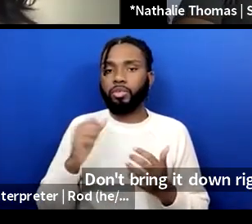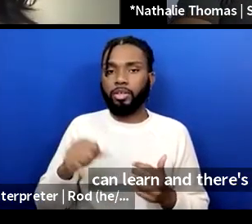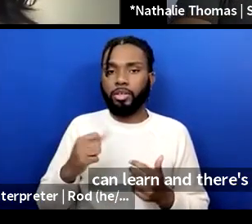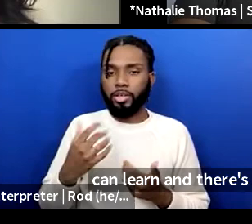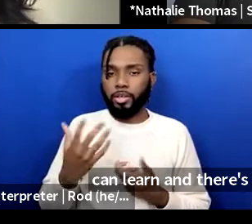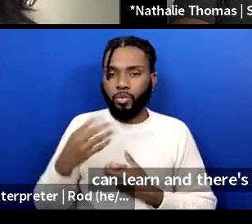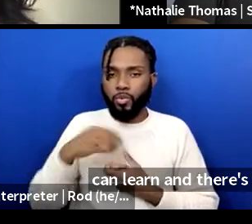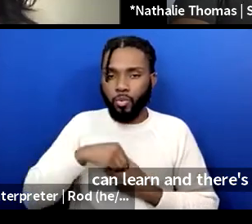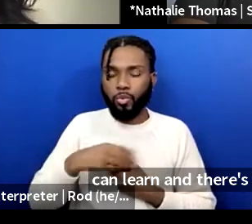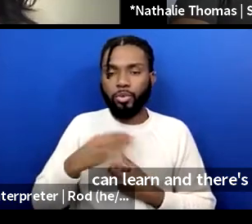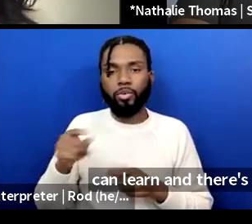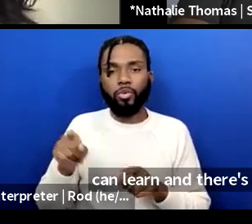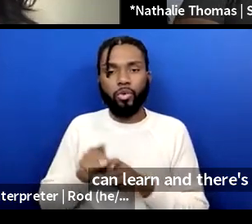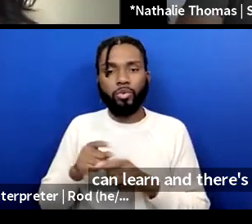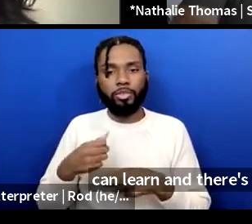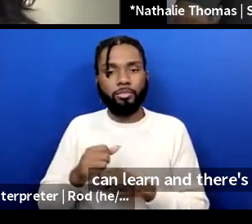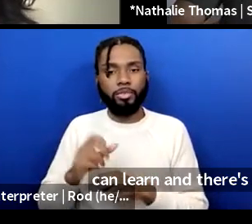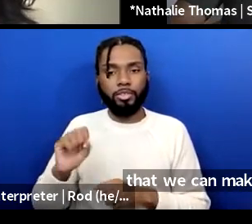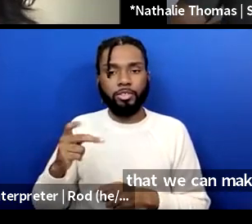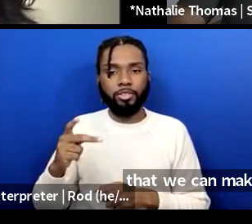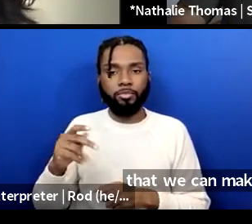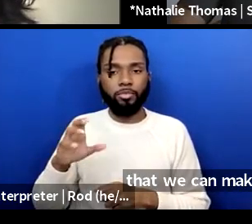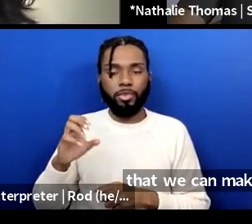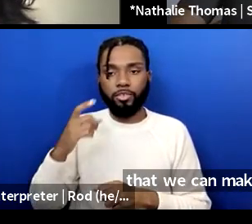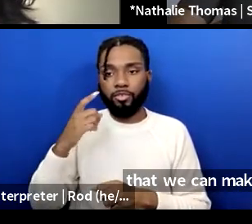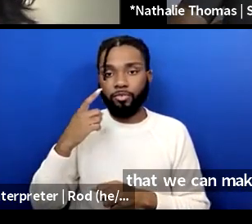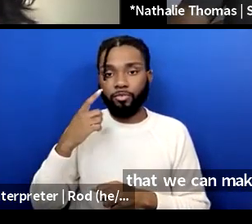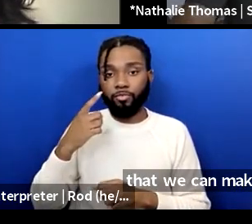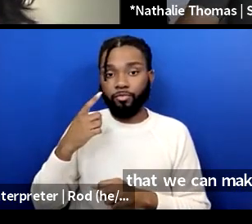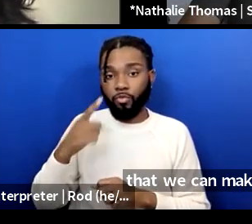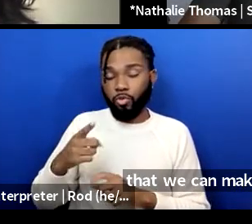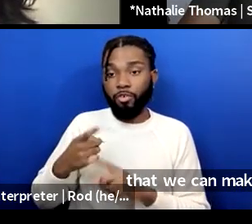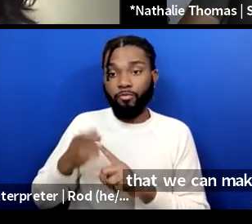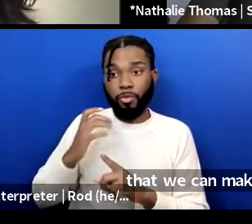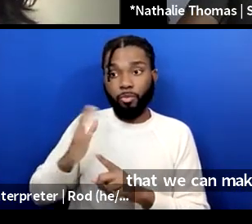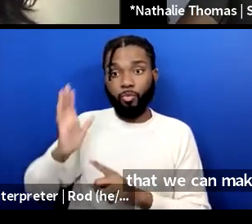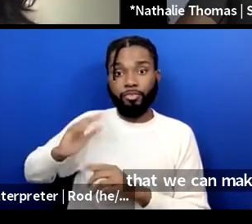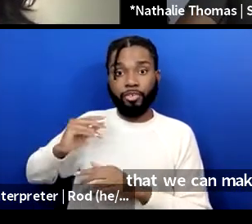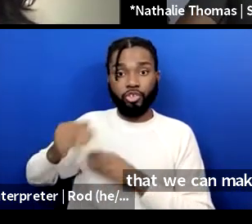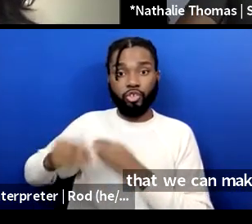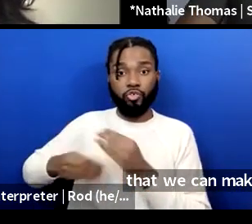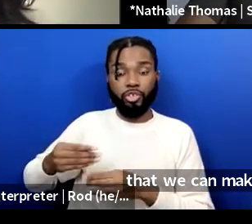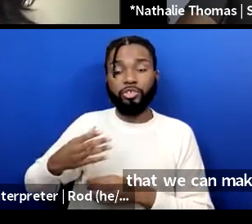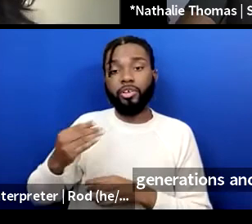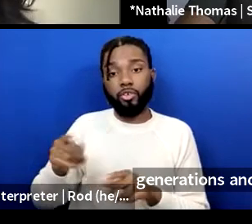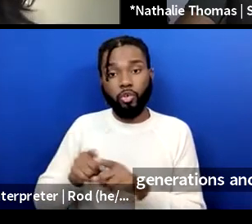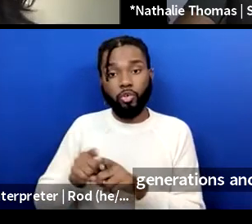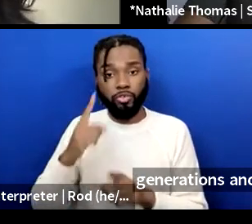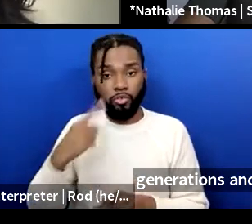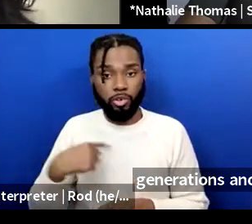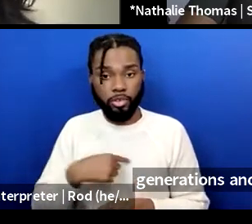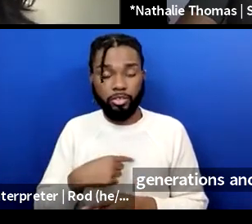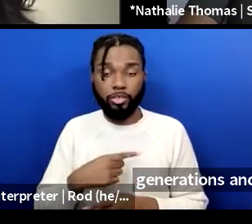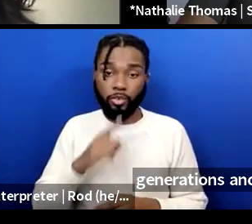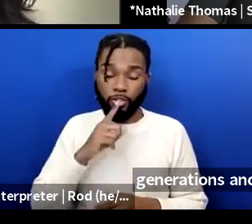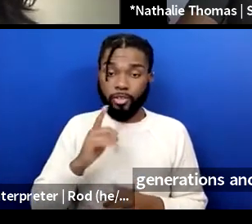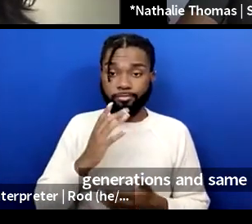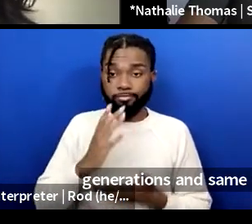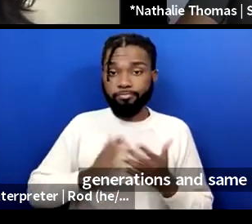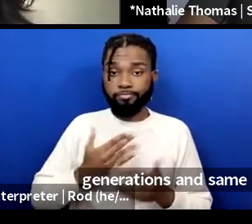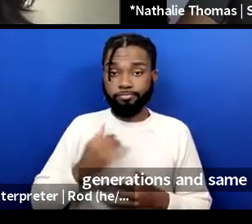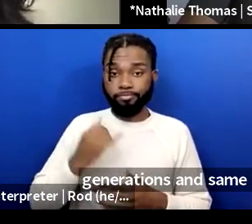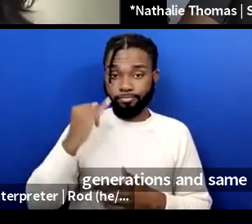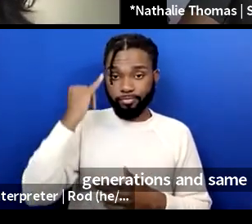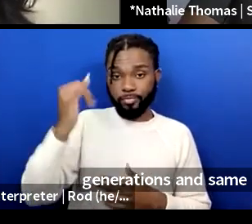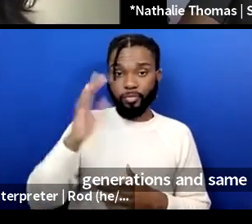make space for from previous generations. And same with us, like eventually our ideas will become stale and old and